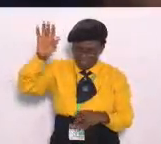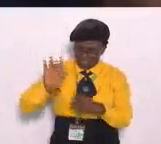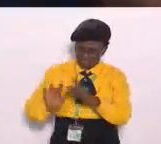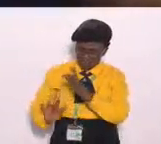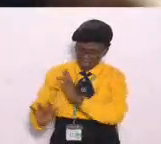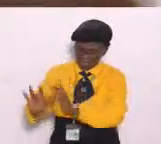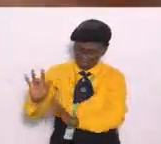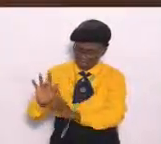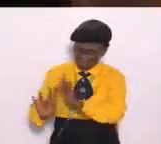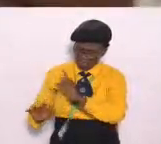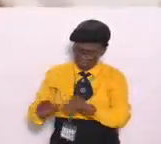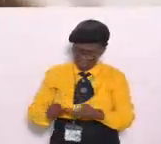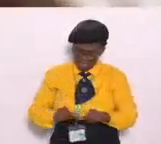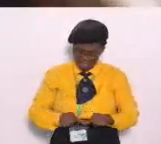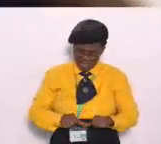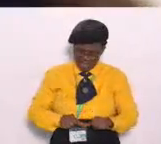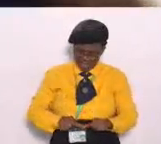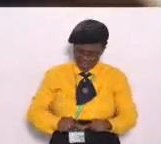war. Your mercy